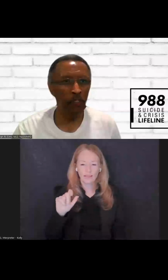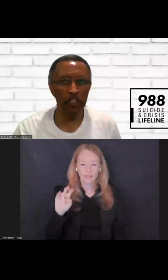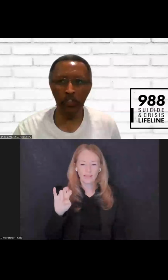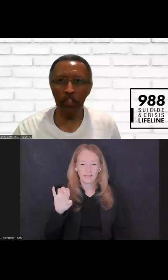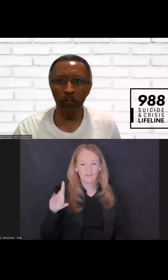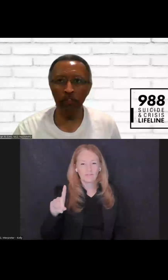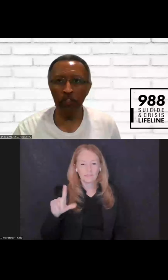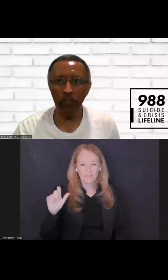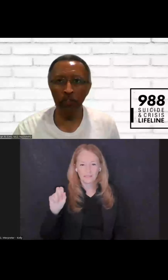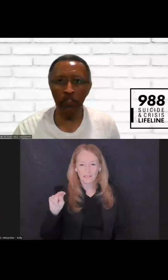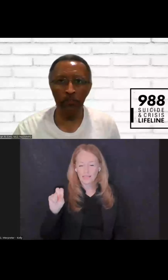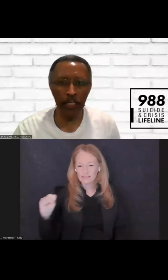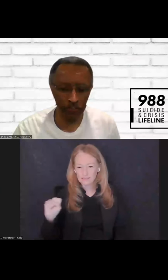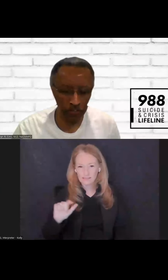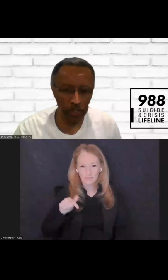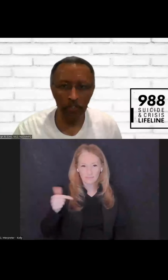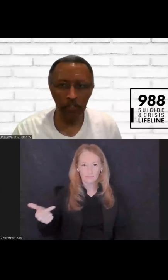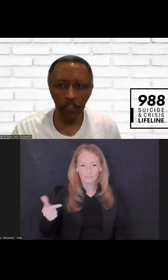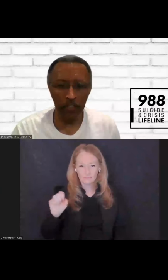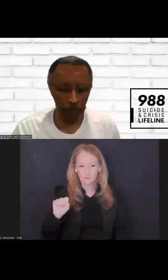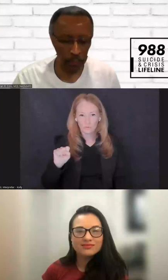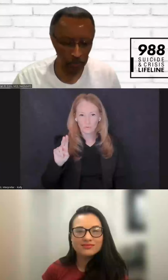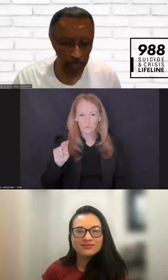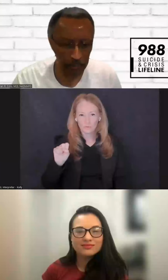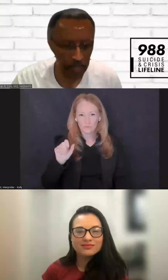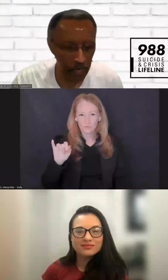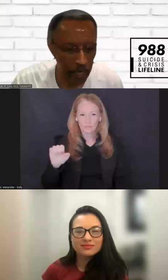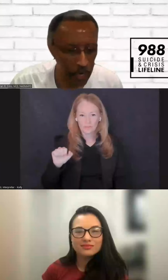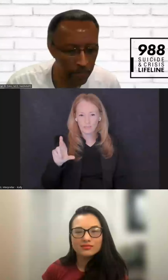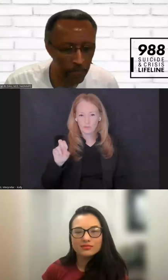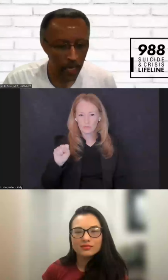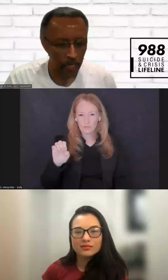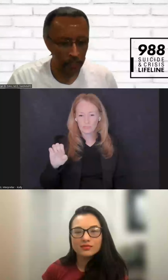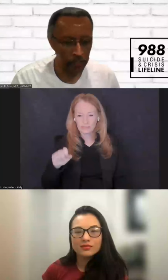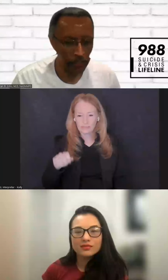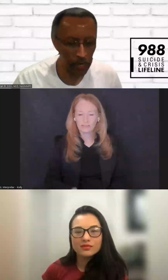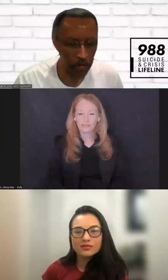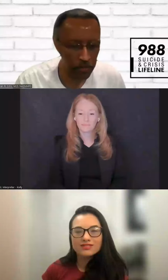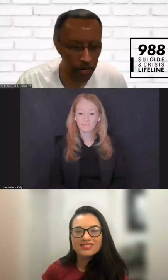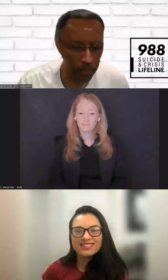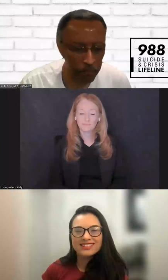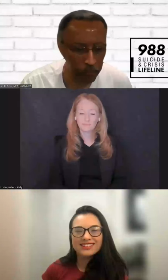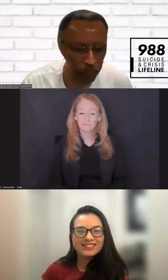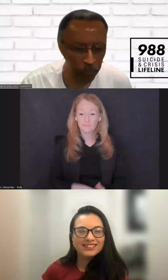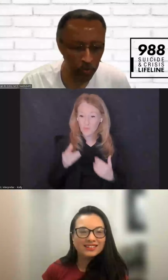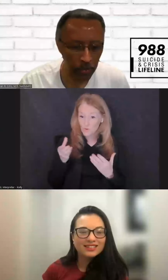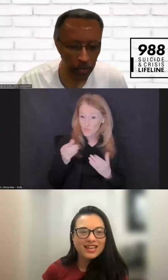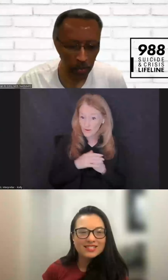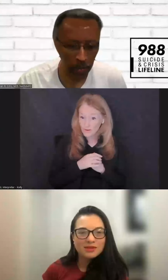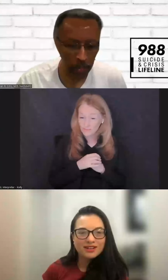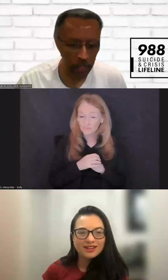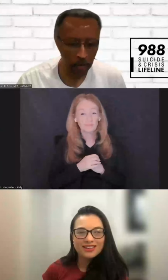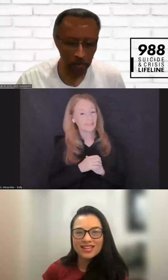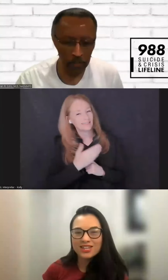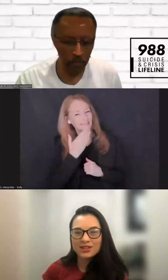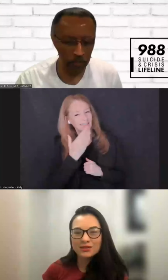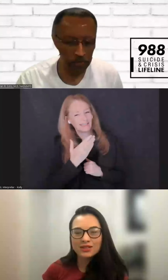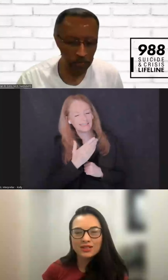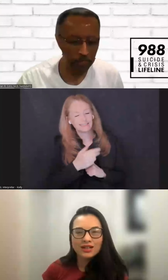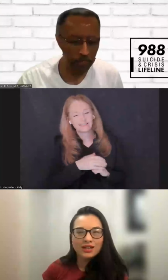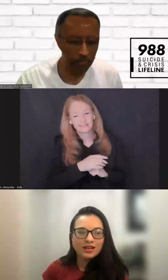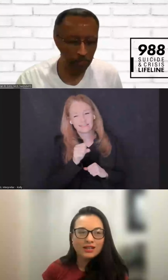I'm going to turn it over to Susie Reese, who's going to speak to us. And Susie, are you there? Yes, I'm here. Thank